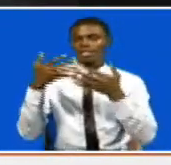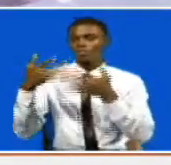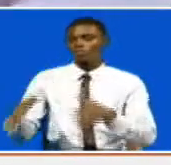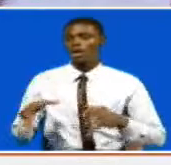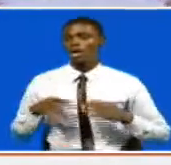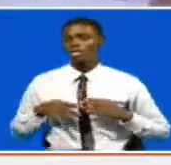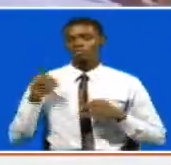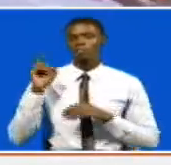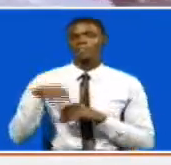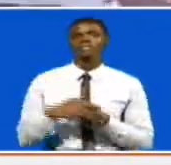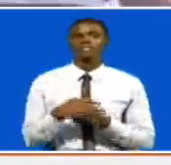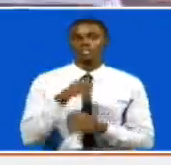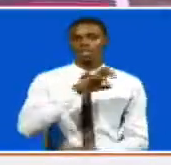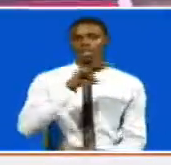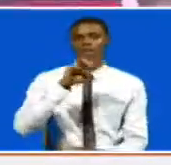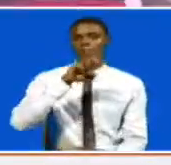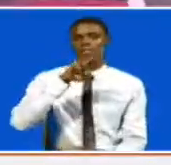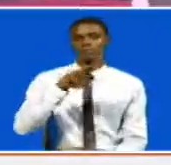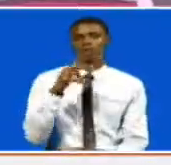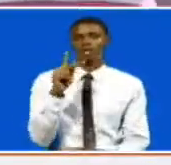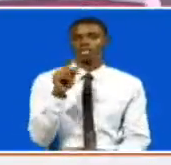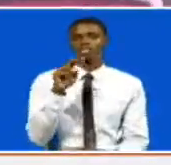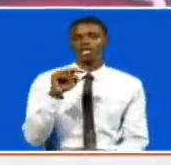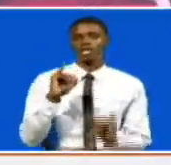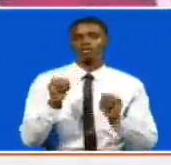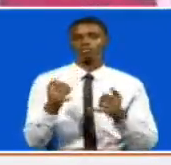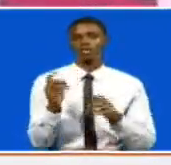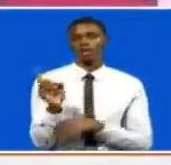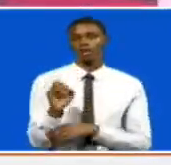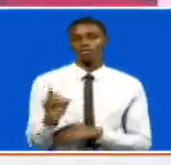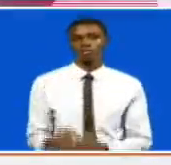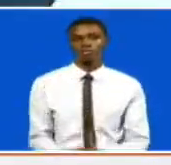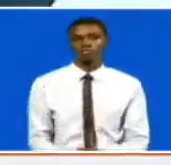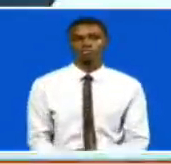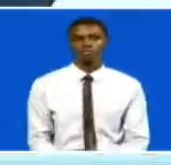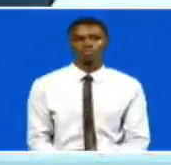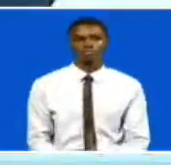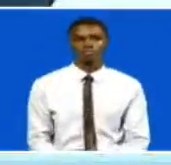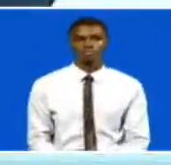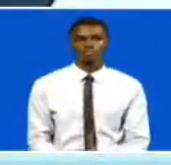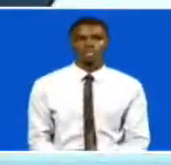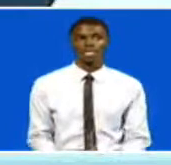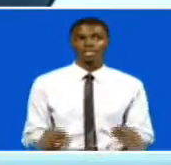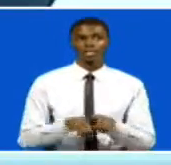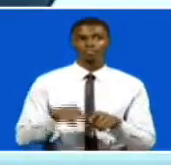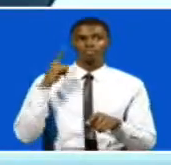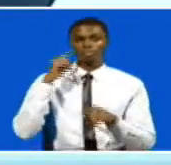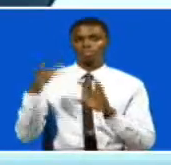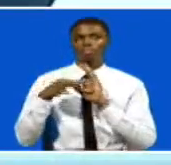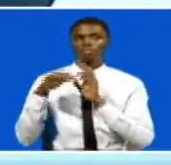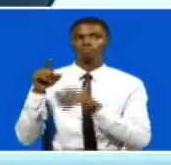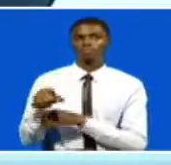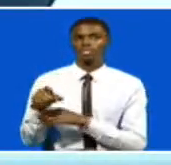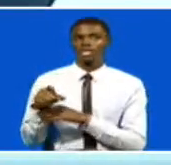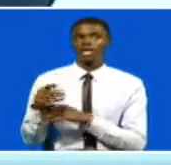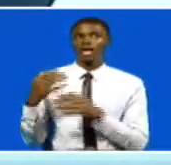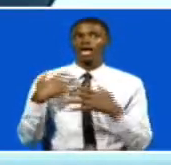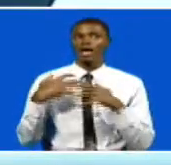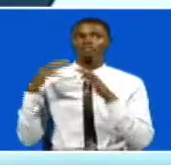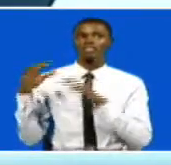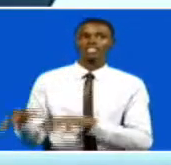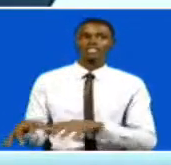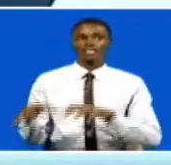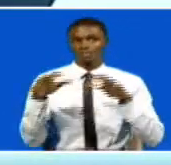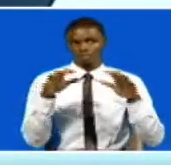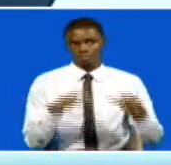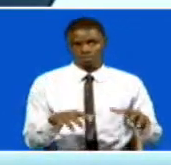accept. Emmanuel Toh, KTN News, Nairobi. Let's stay with Azimio. The coalition has suffered a major blow in their